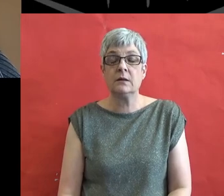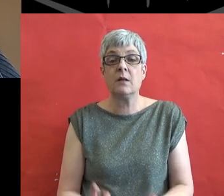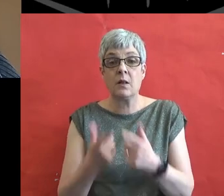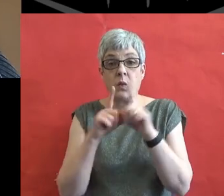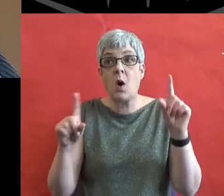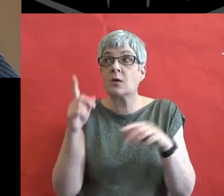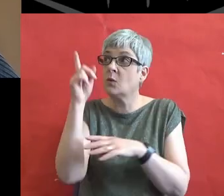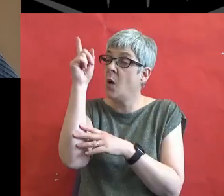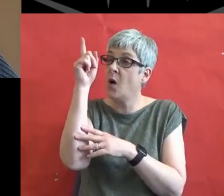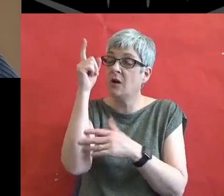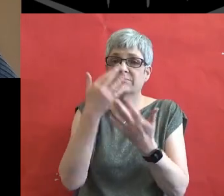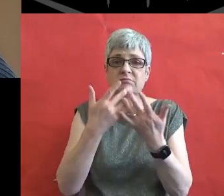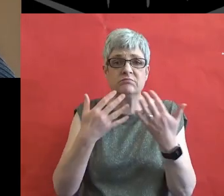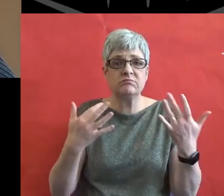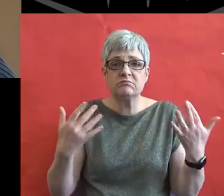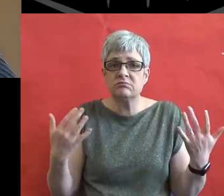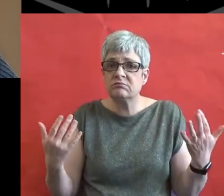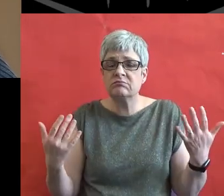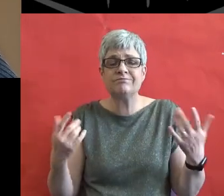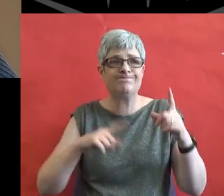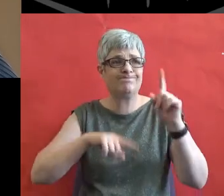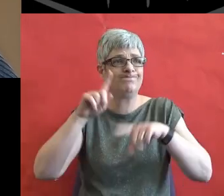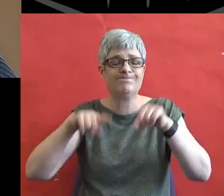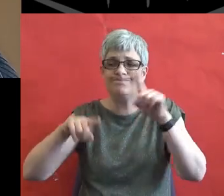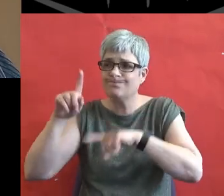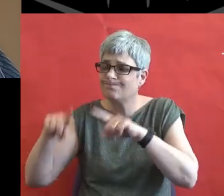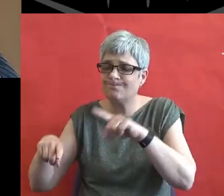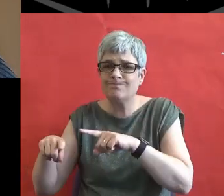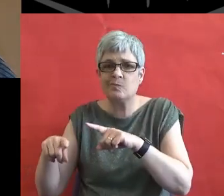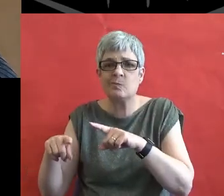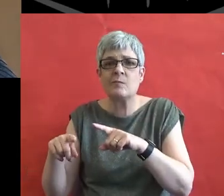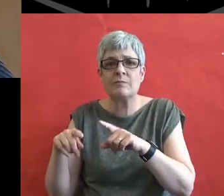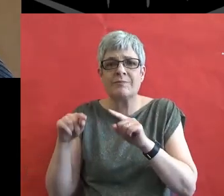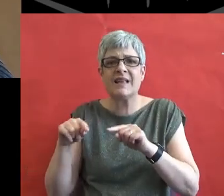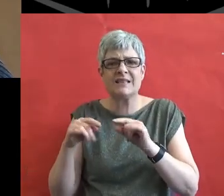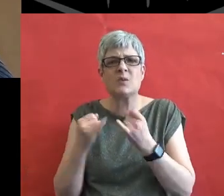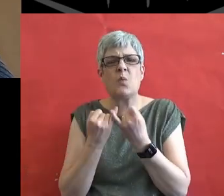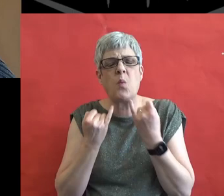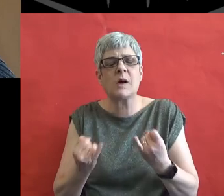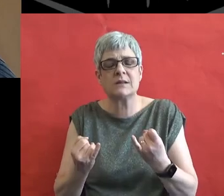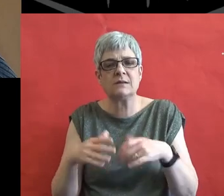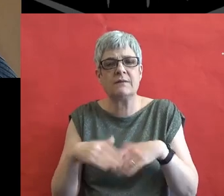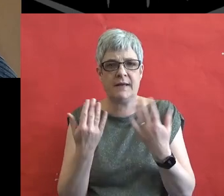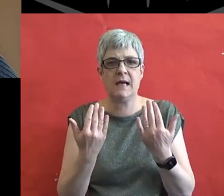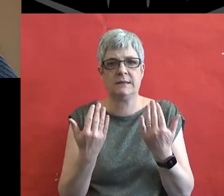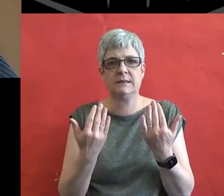Lord God, in so many different ways, this is the worst of days.